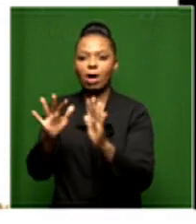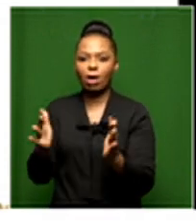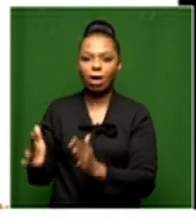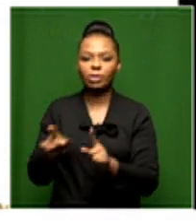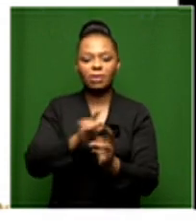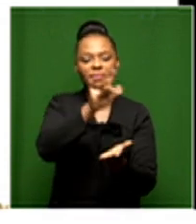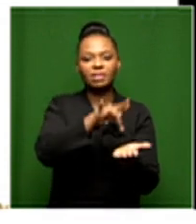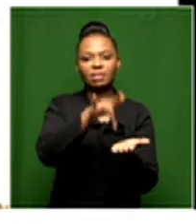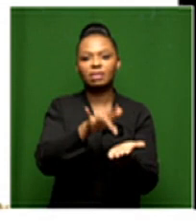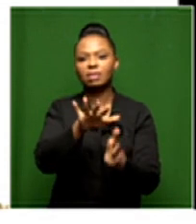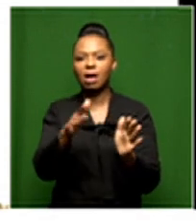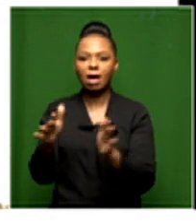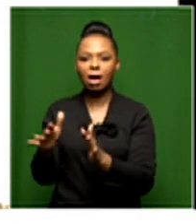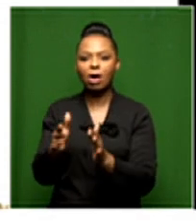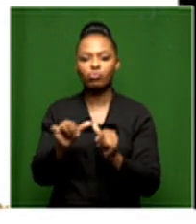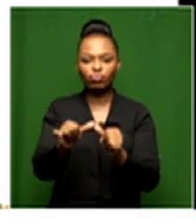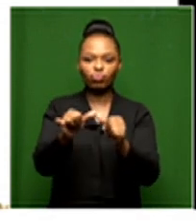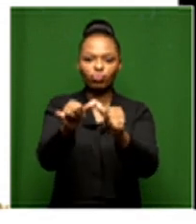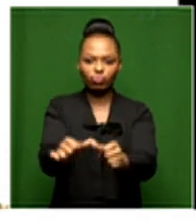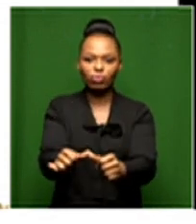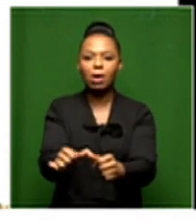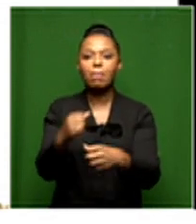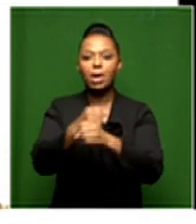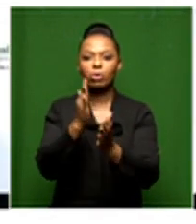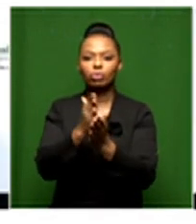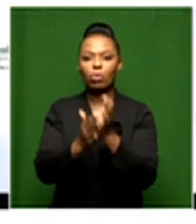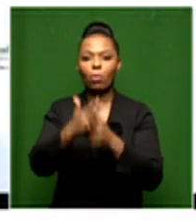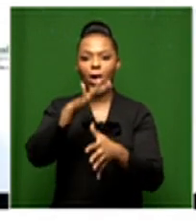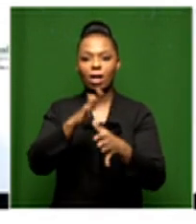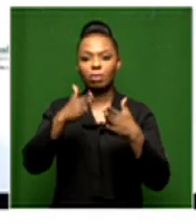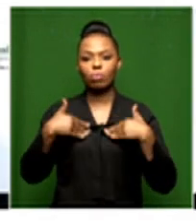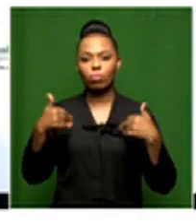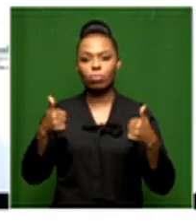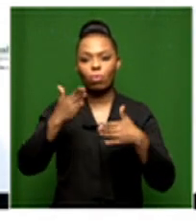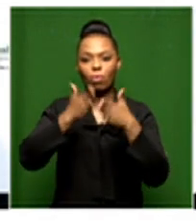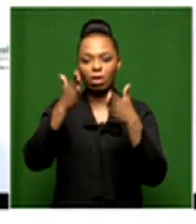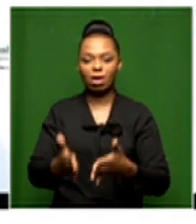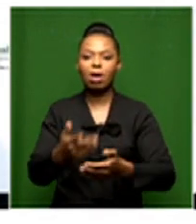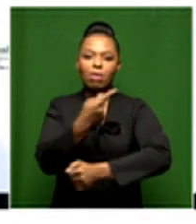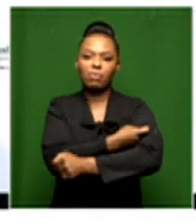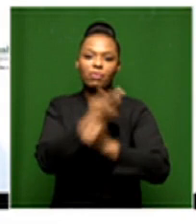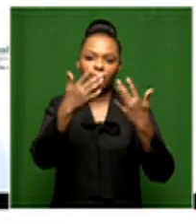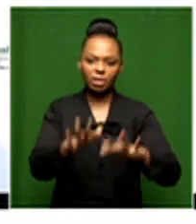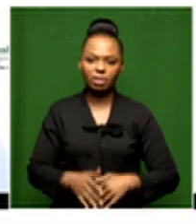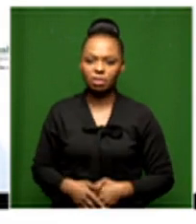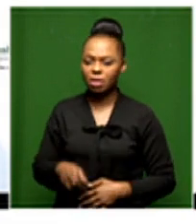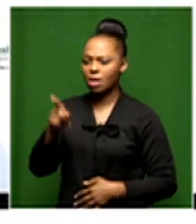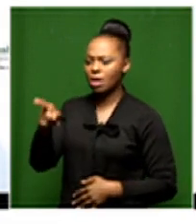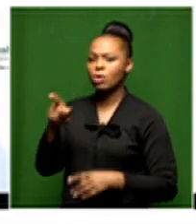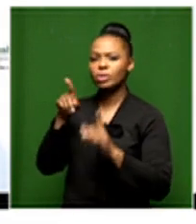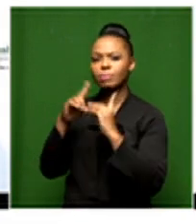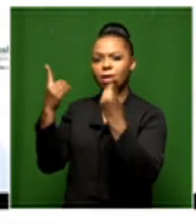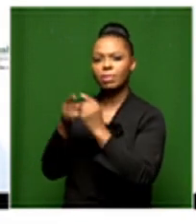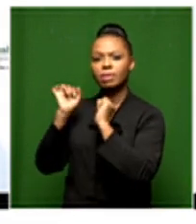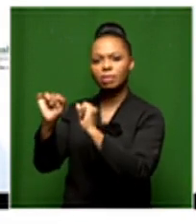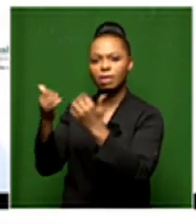sure that the healthcare workers are vaccinated. So are you, as the department, satisfied that all the